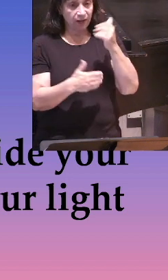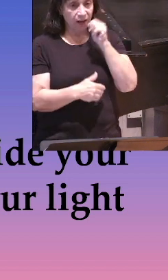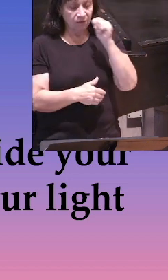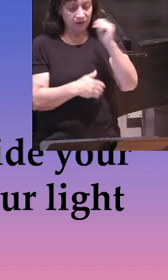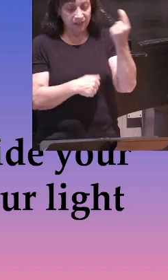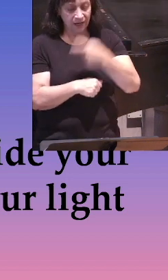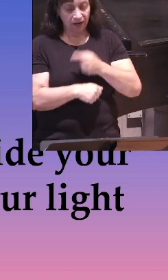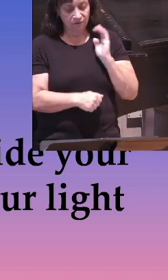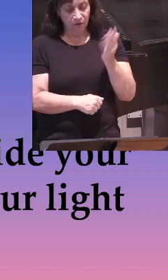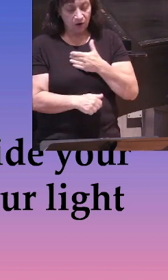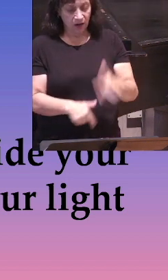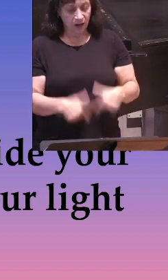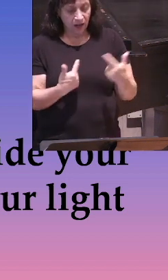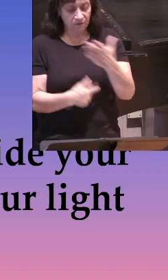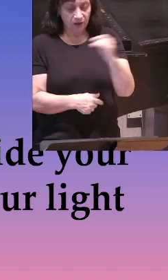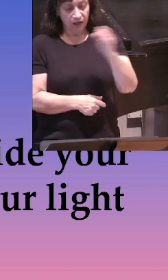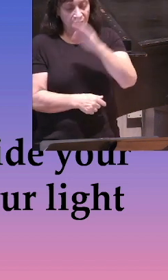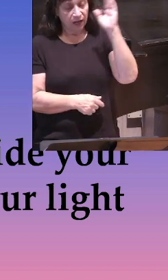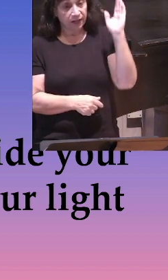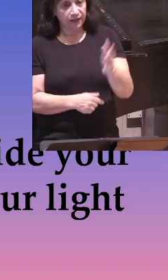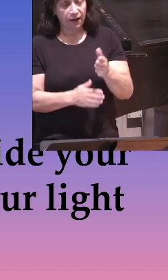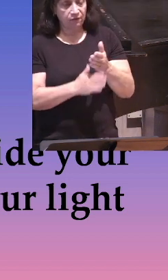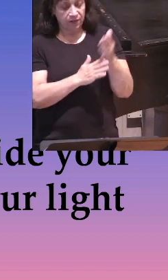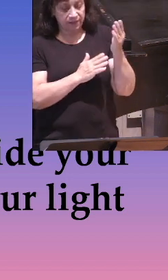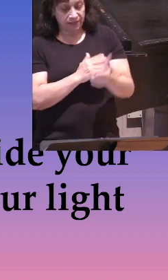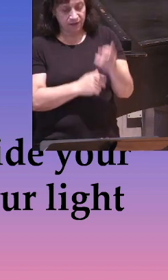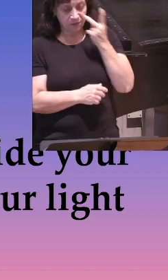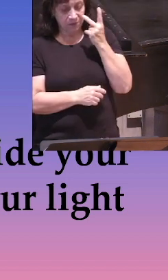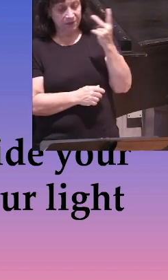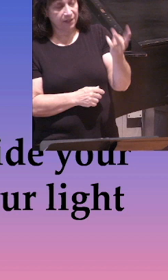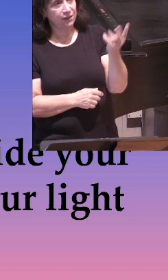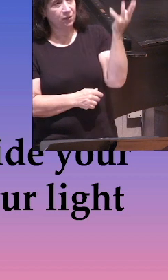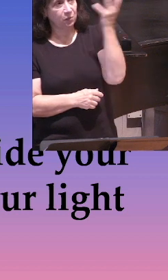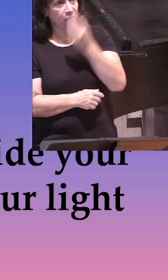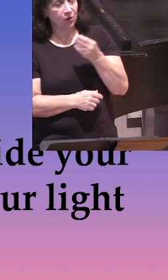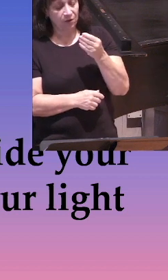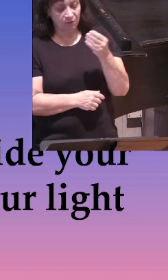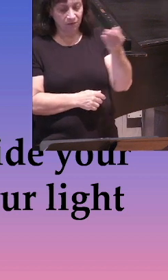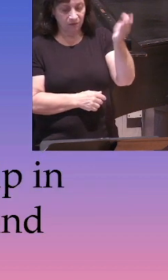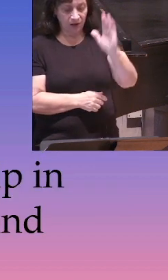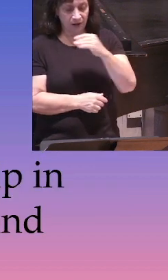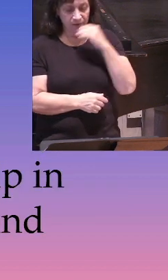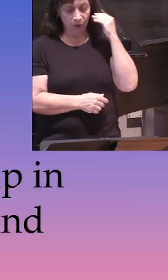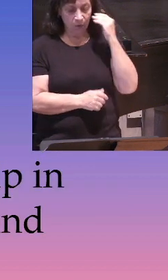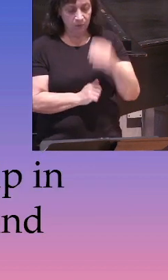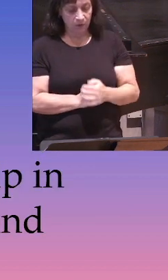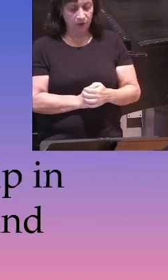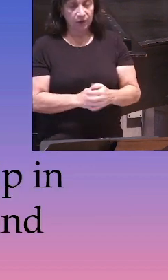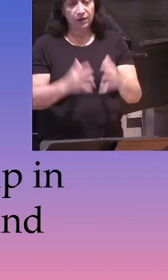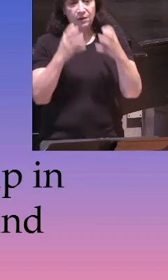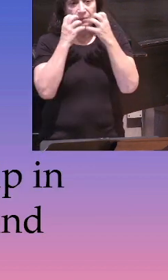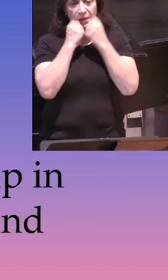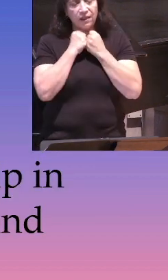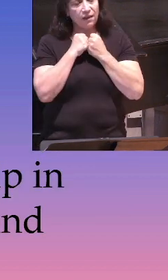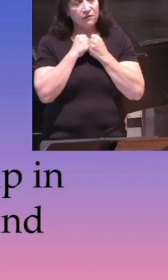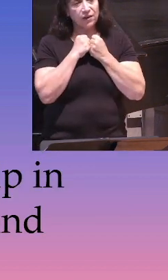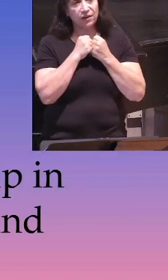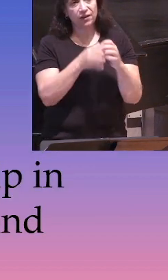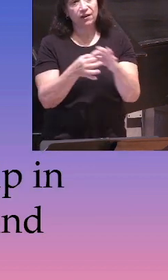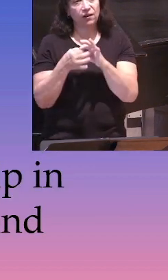our life and never cease to behold the beauty of God's home. Beloved of